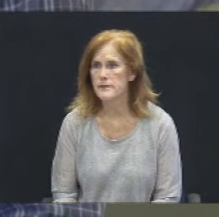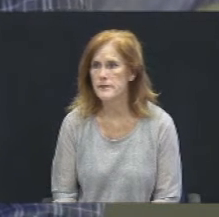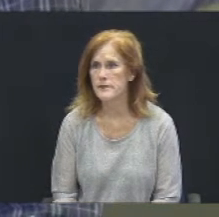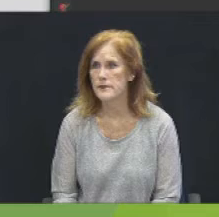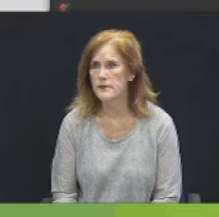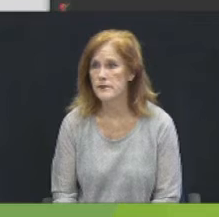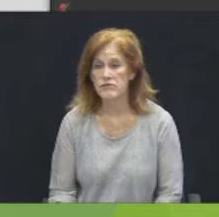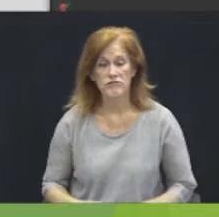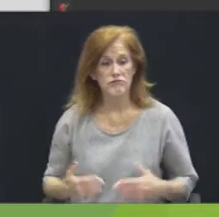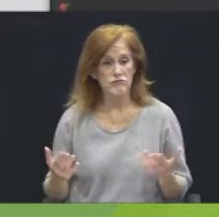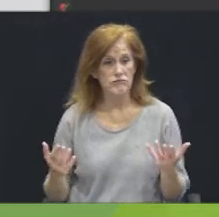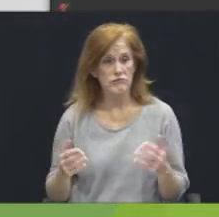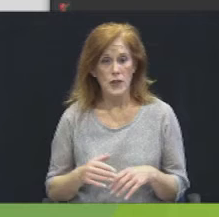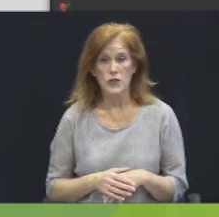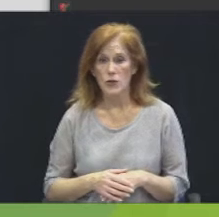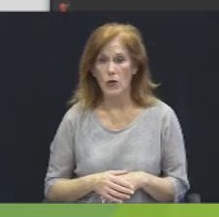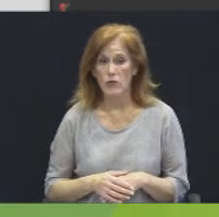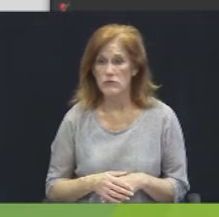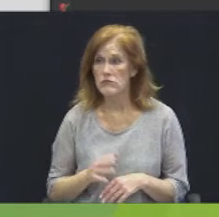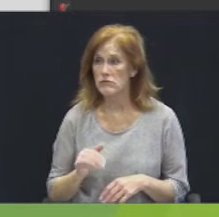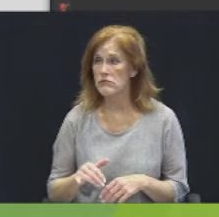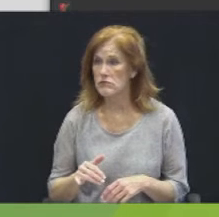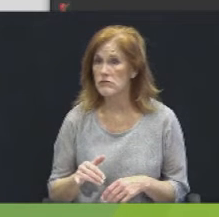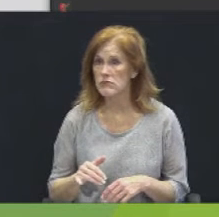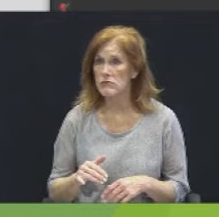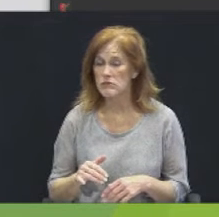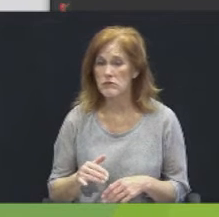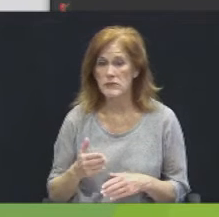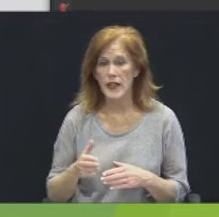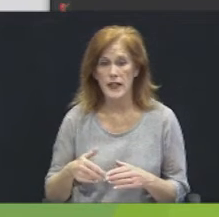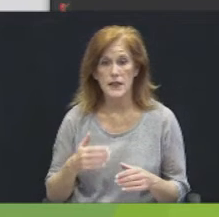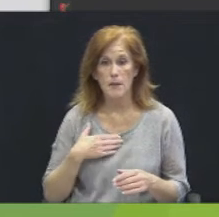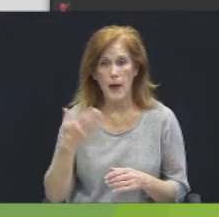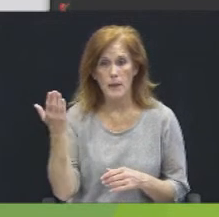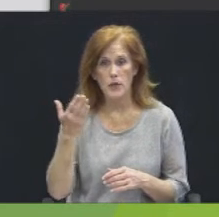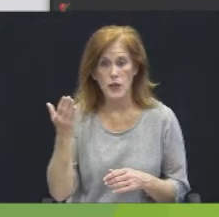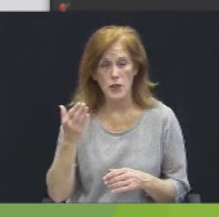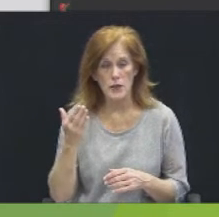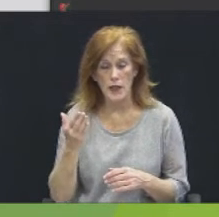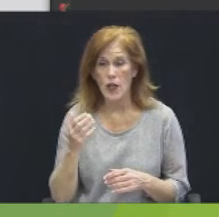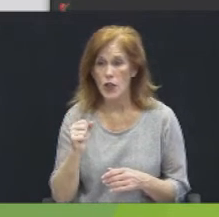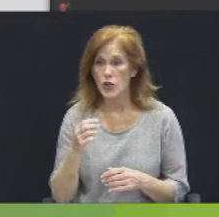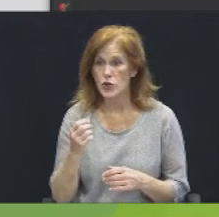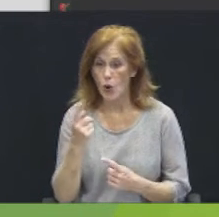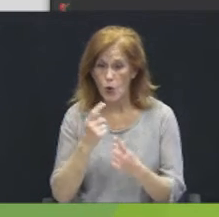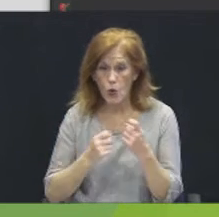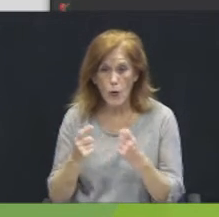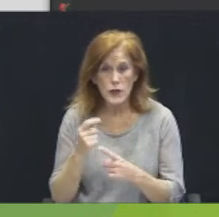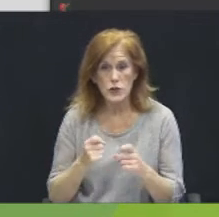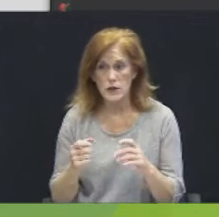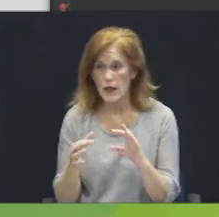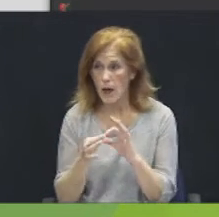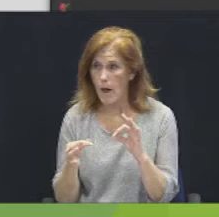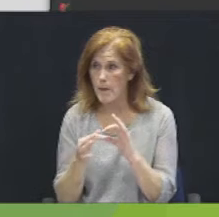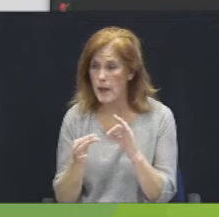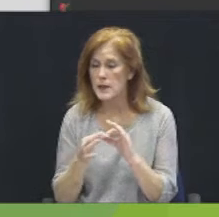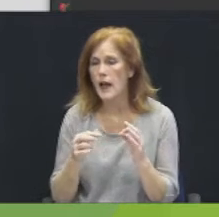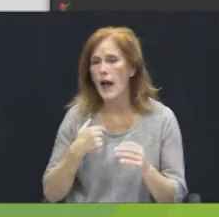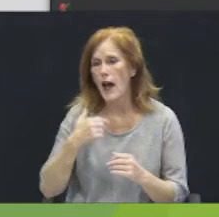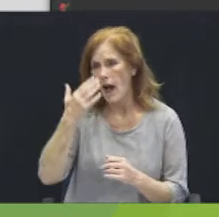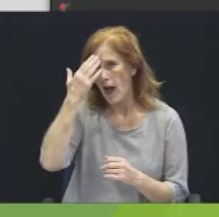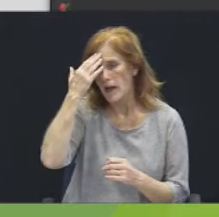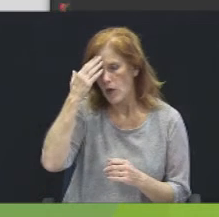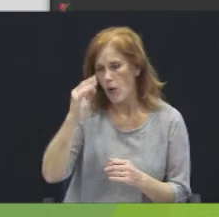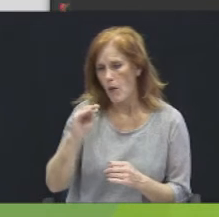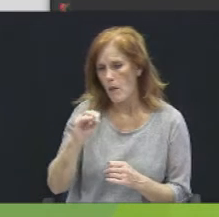And that's gonna go ahead and end my presentation. Does anybody have any questions or comments? I know, Mark, you